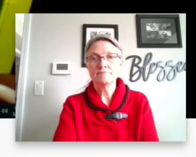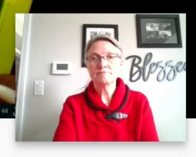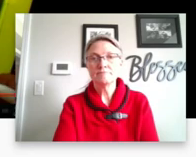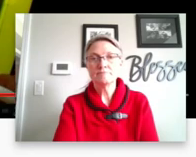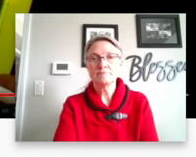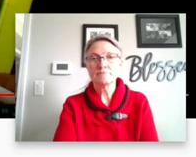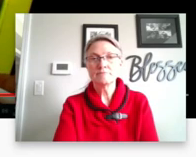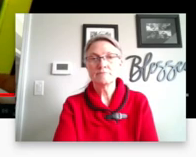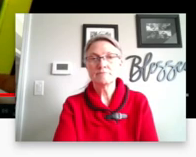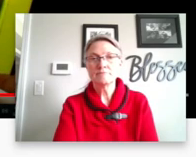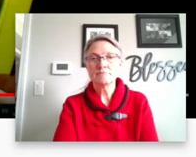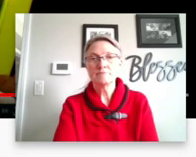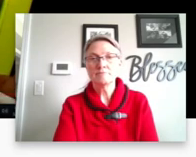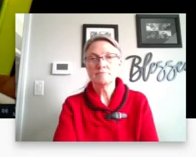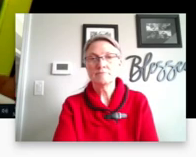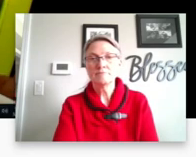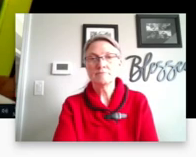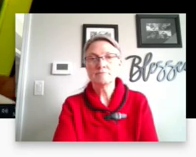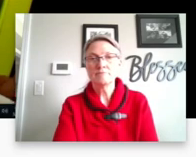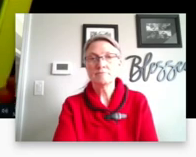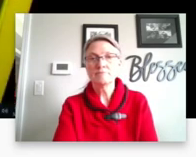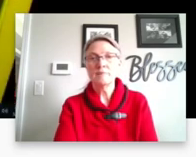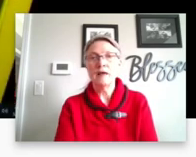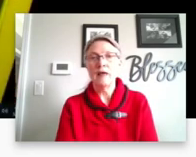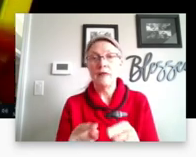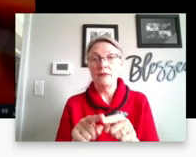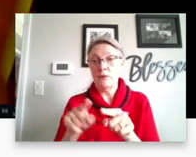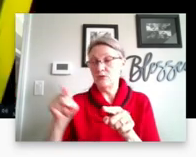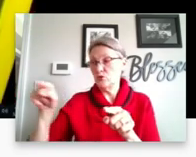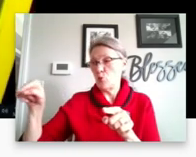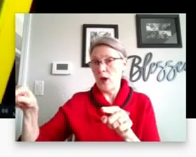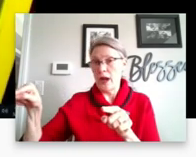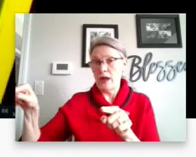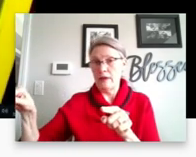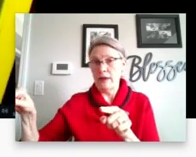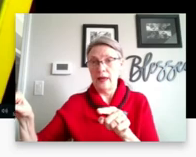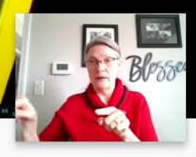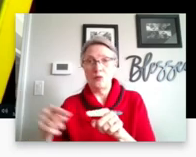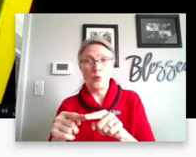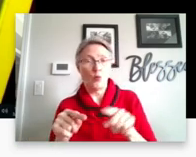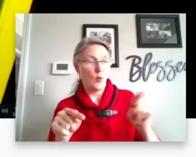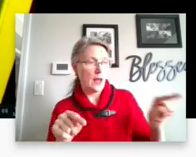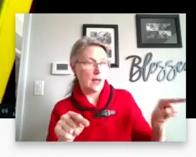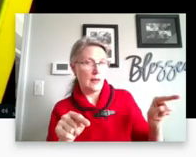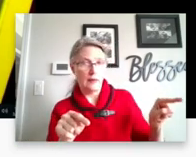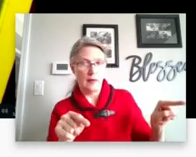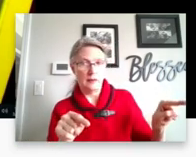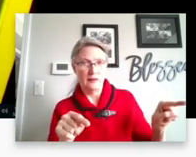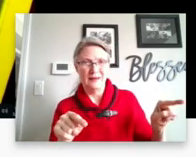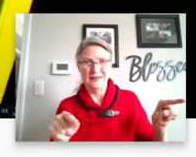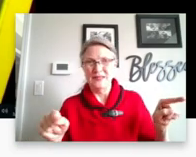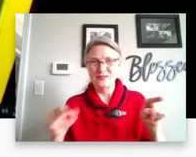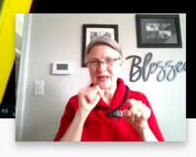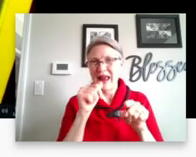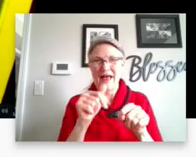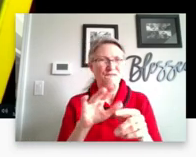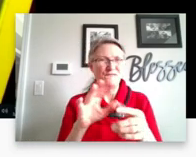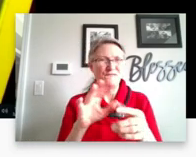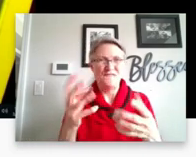The outliers, right, those pieces of data that don't seem to fit in, so the 1 inch and